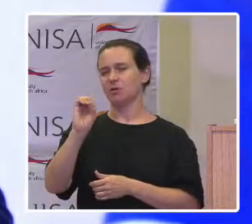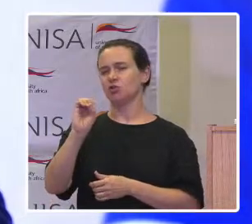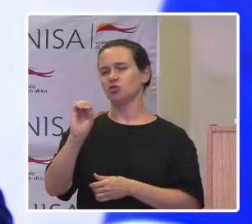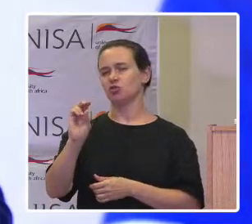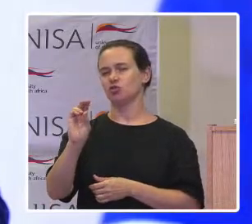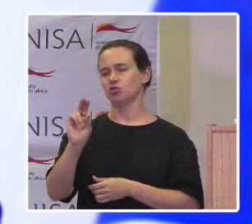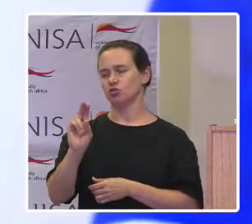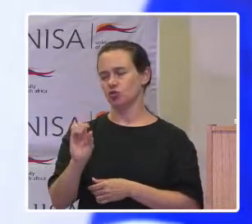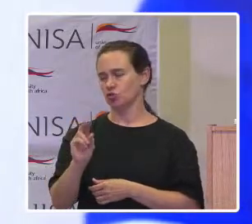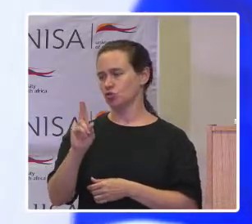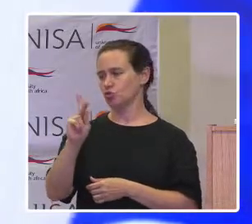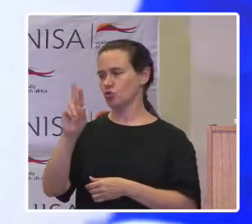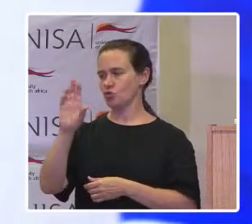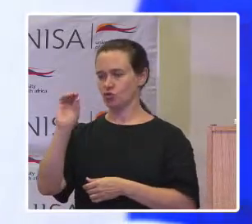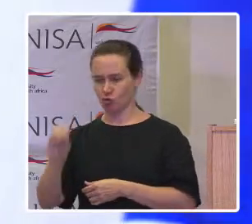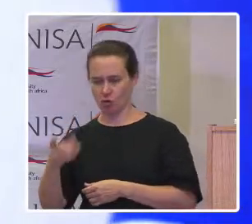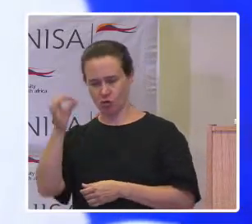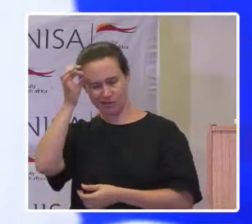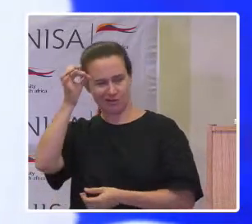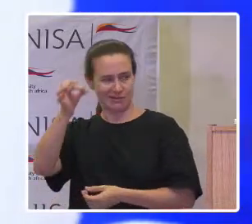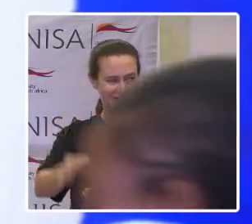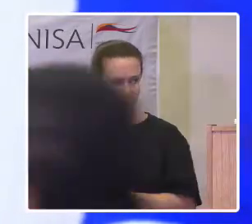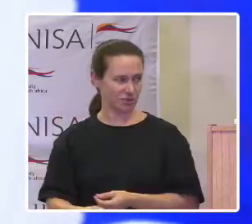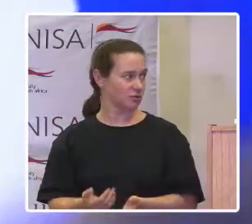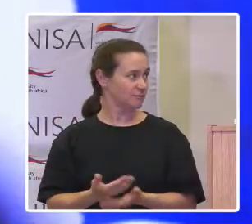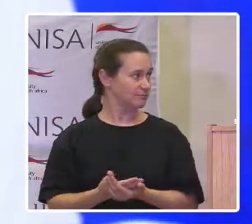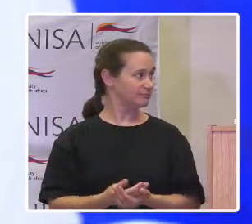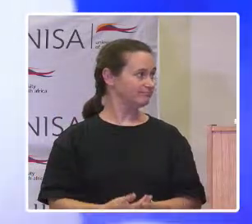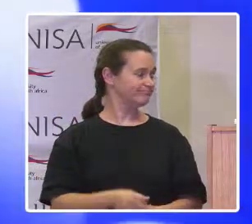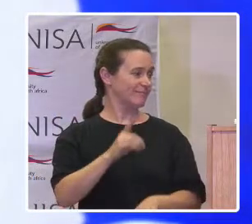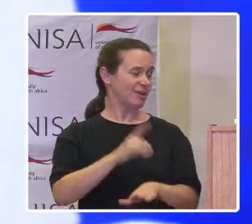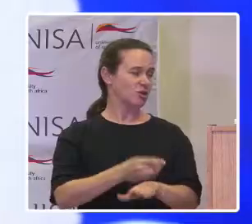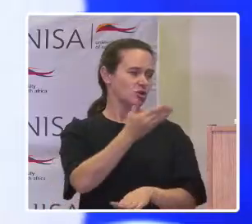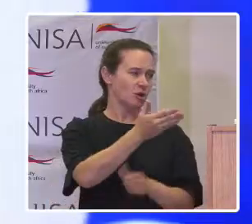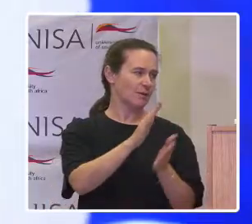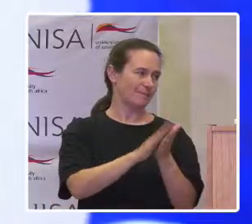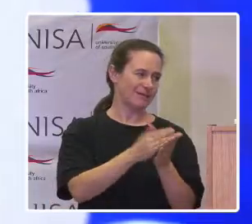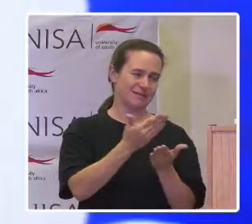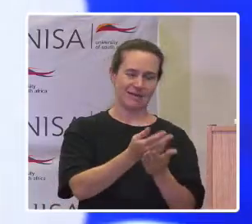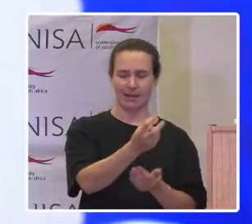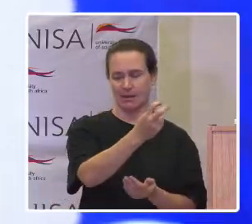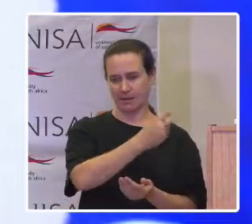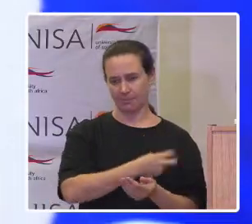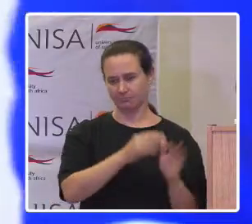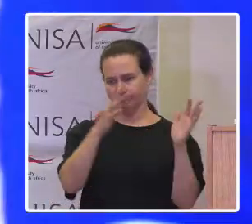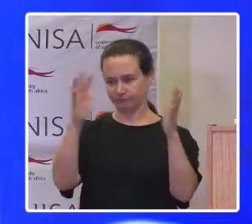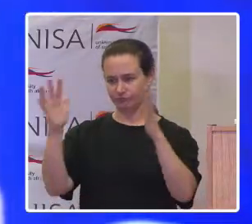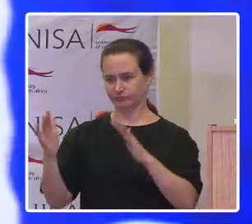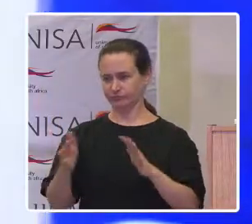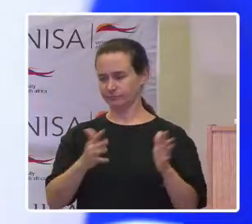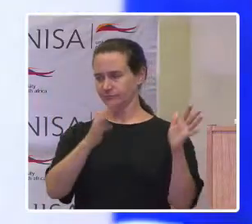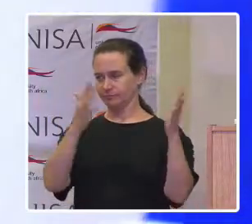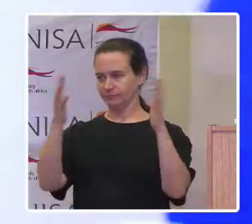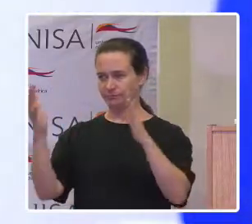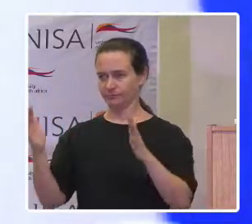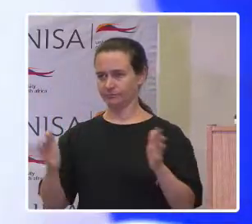progress. Dr. Priscilla Vengasai, please come to the podium.